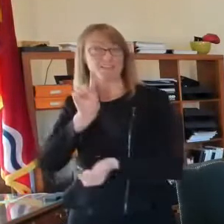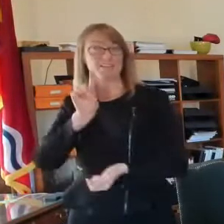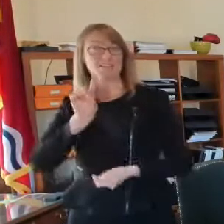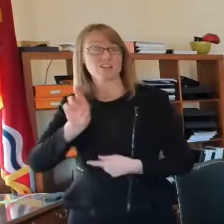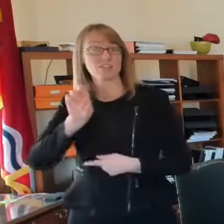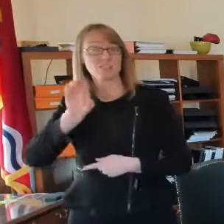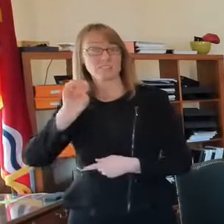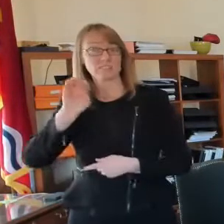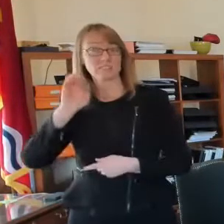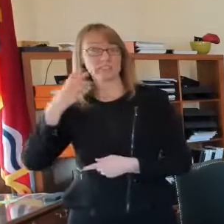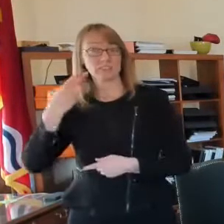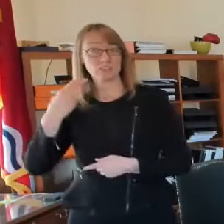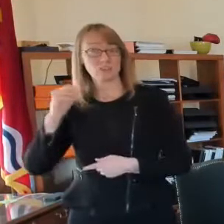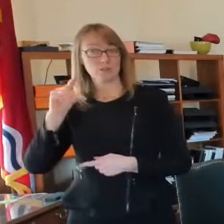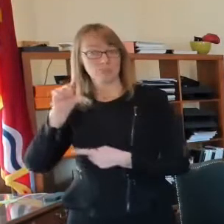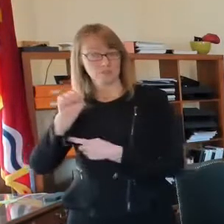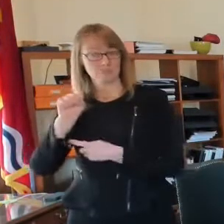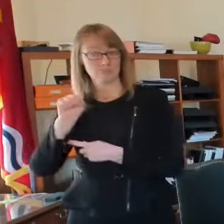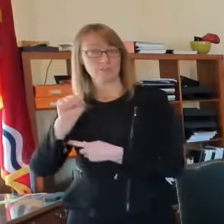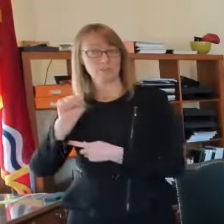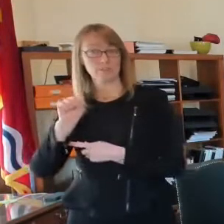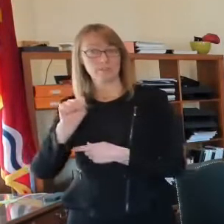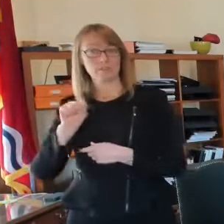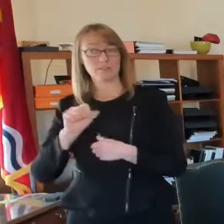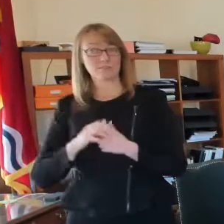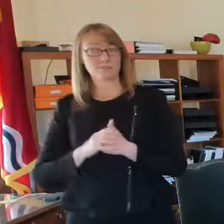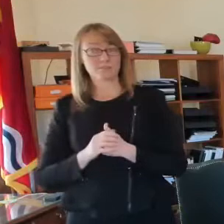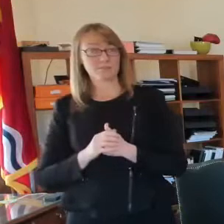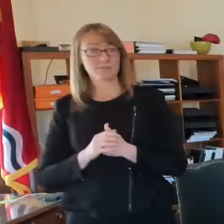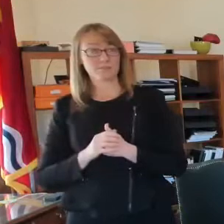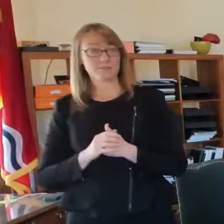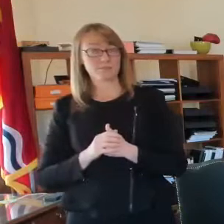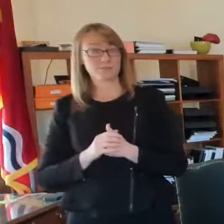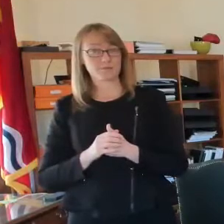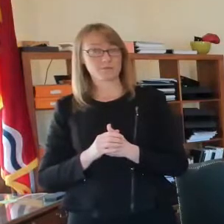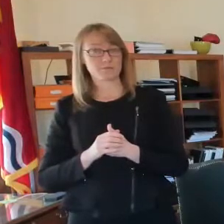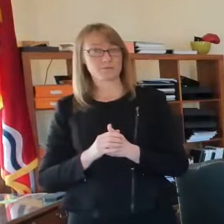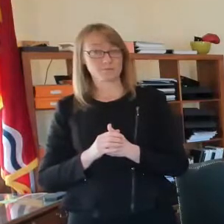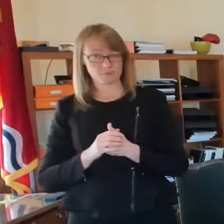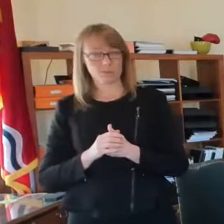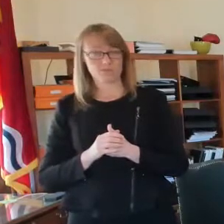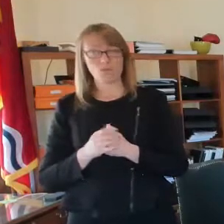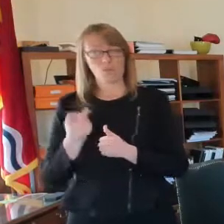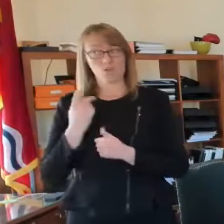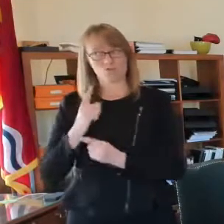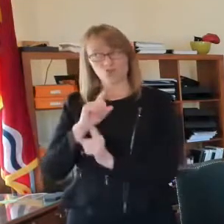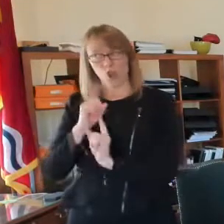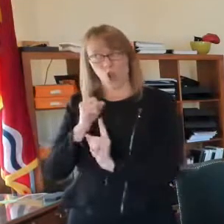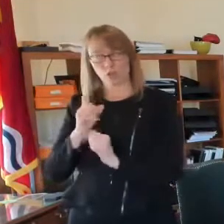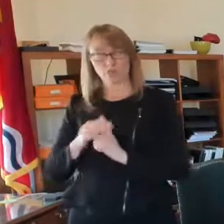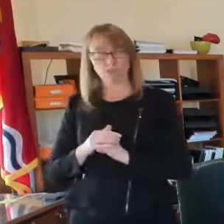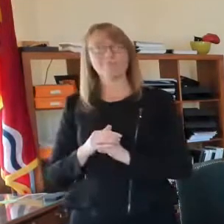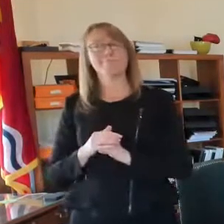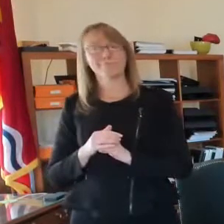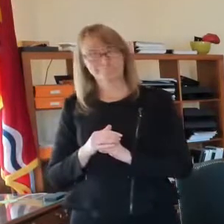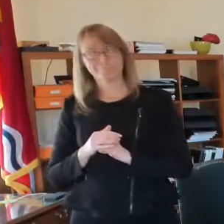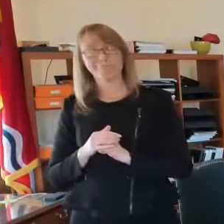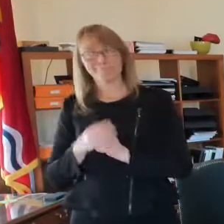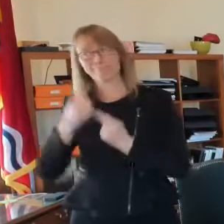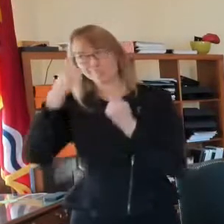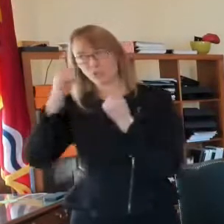sometimes more than once a day. And we both agreed that we really do need to put the message out to